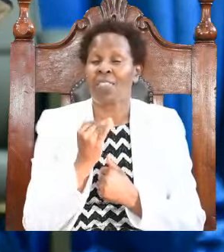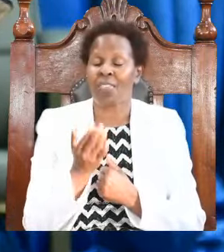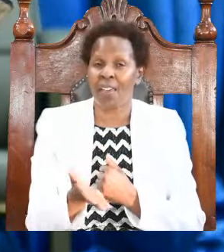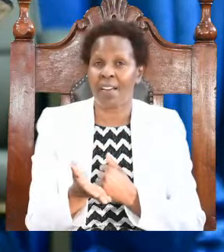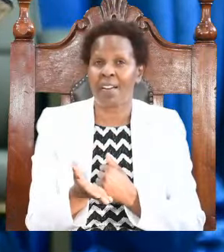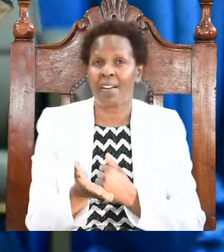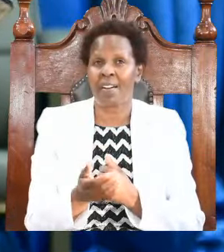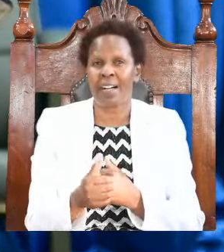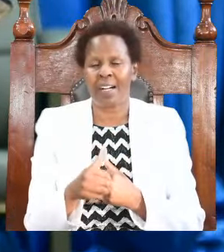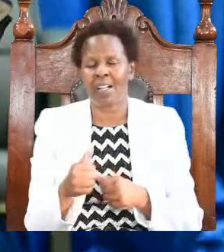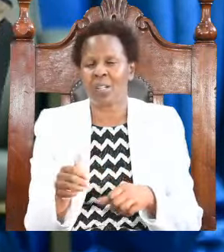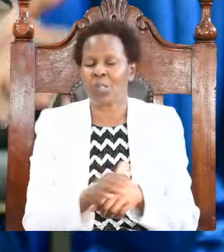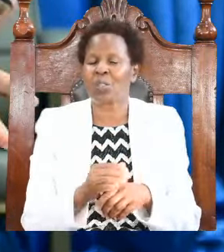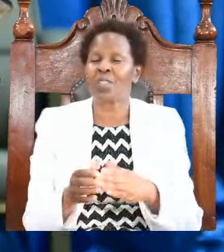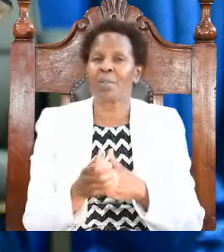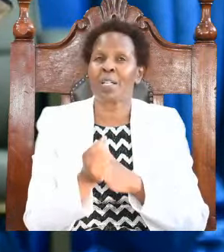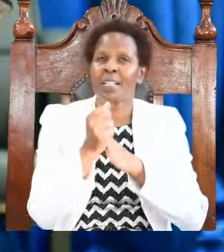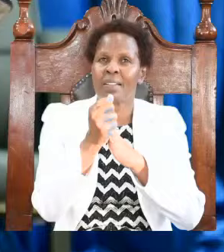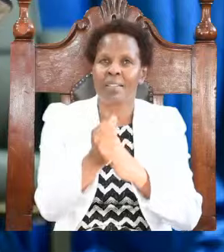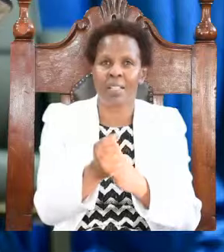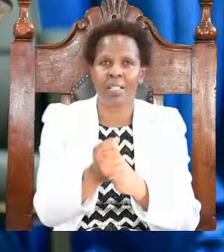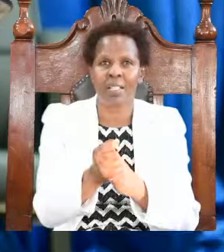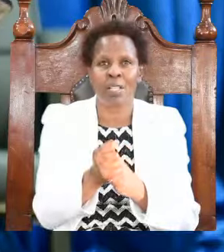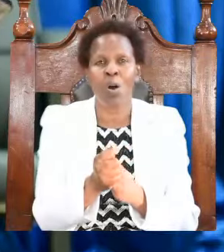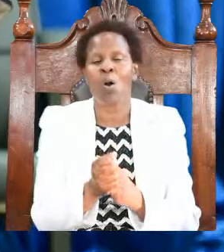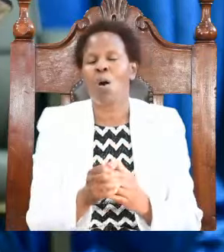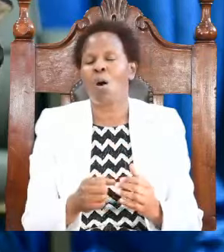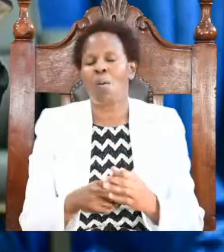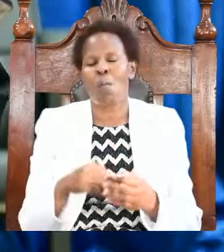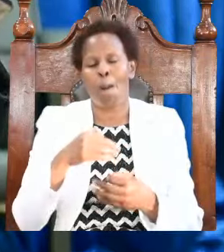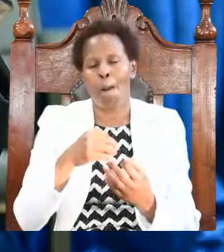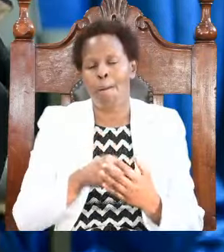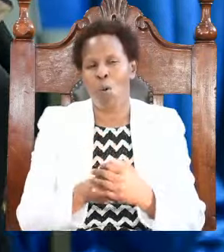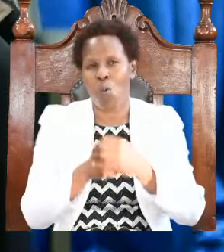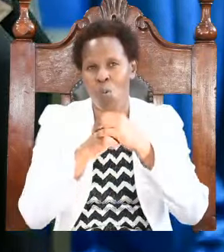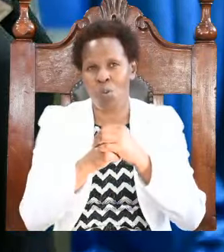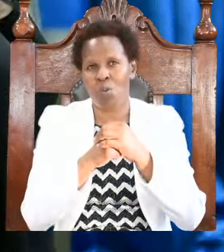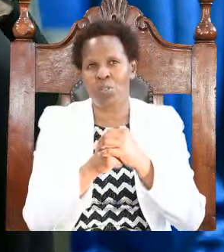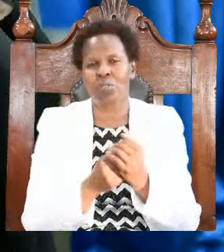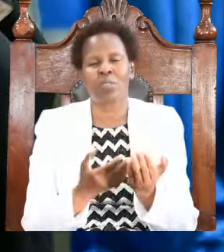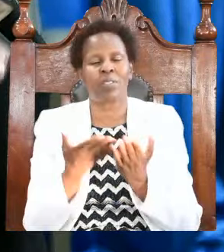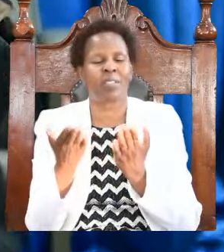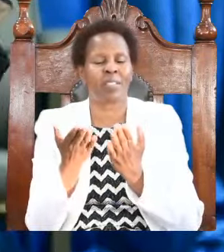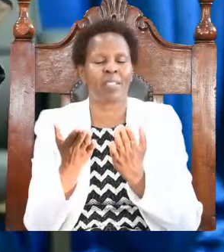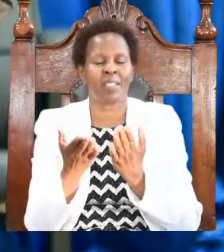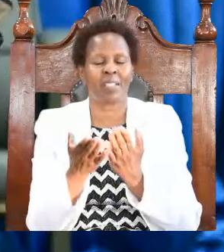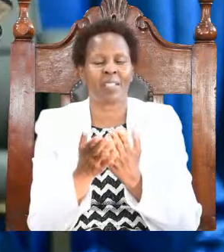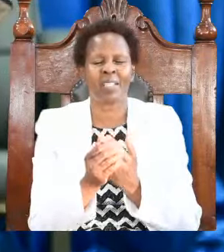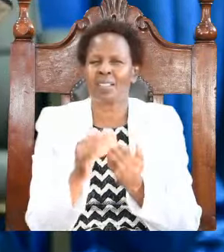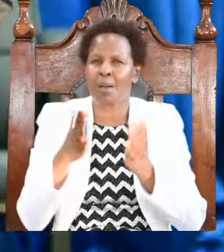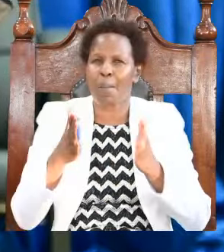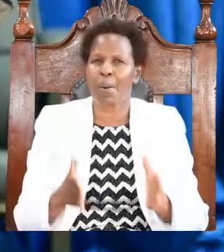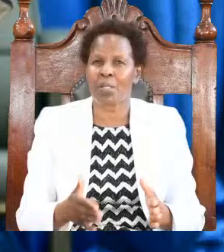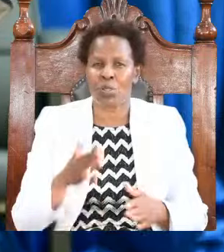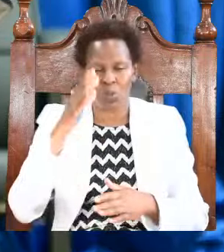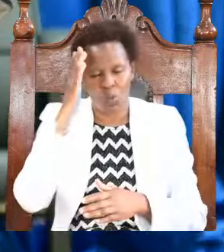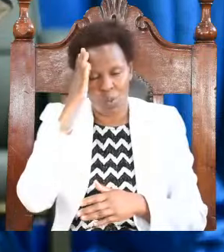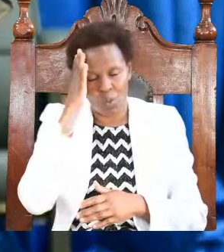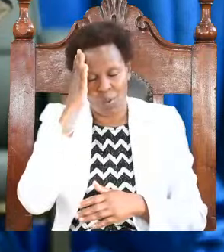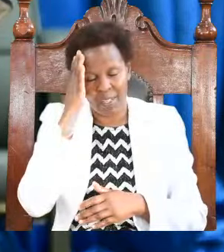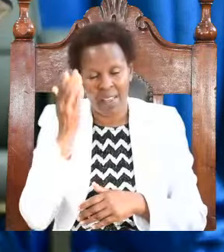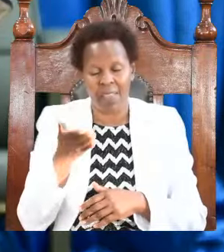even led worship services, like a worship service, the one we have here. And so he was a person who was known